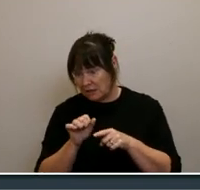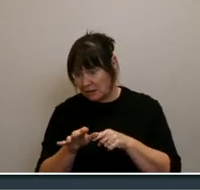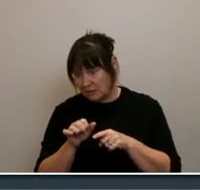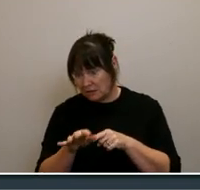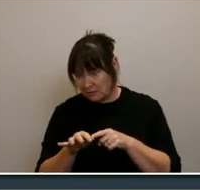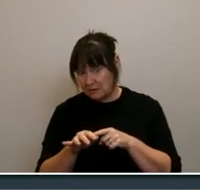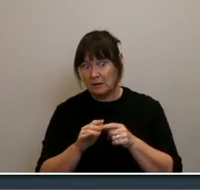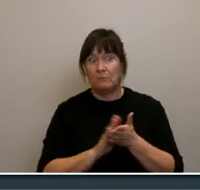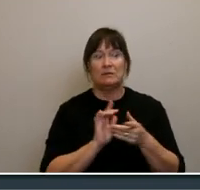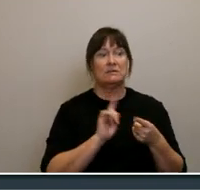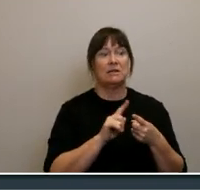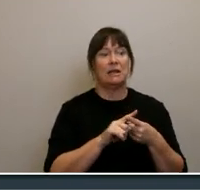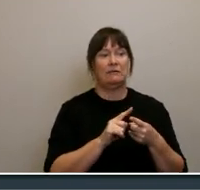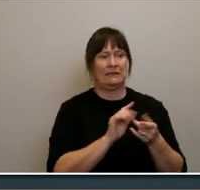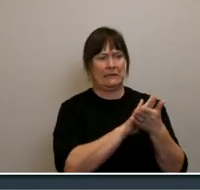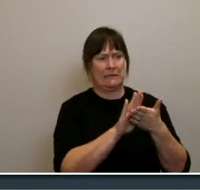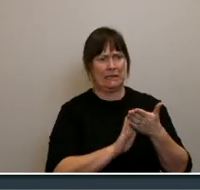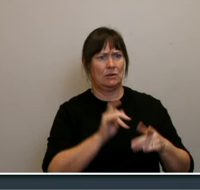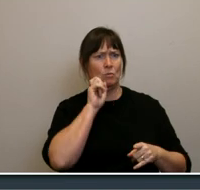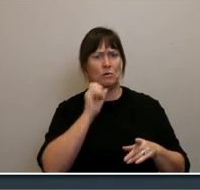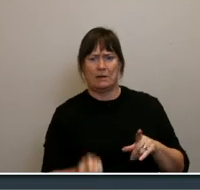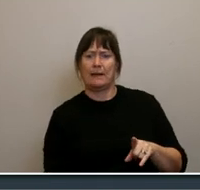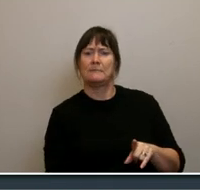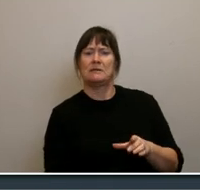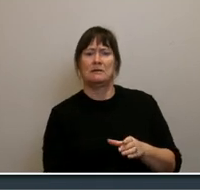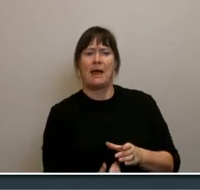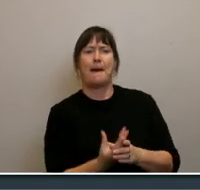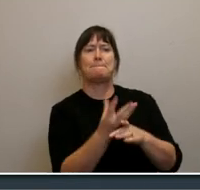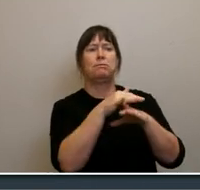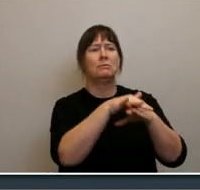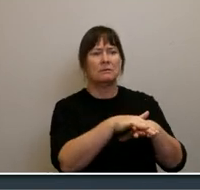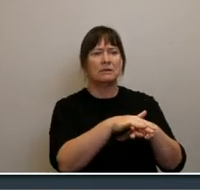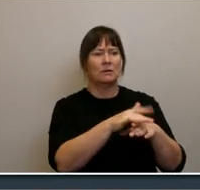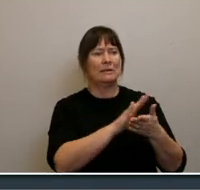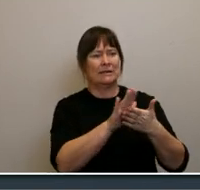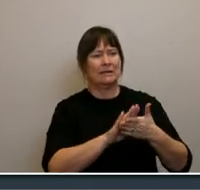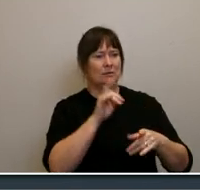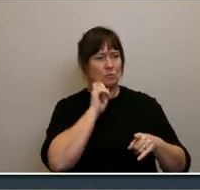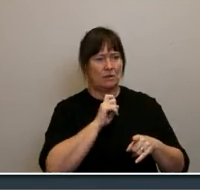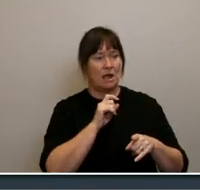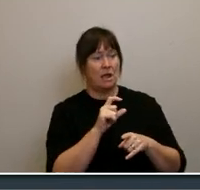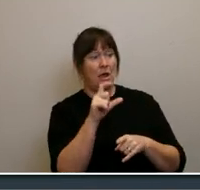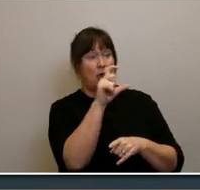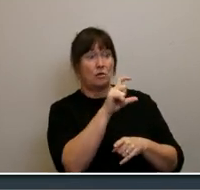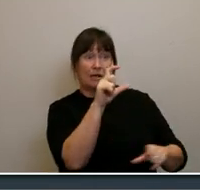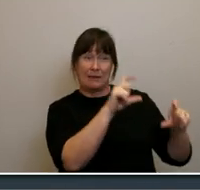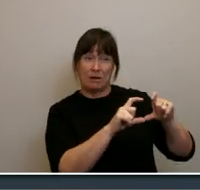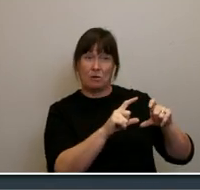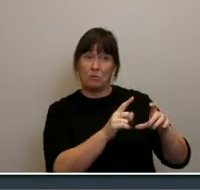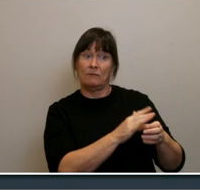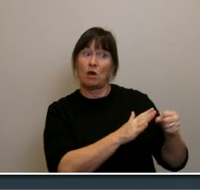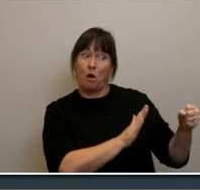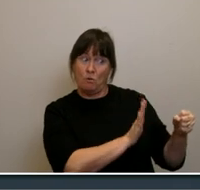ground. So the whole chlorine argument needs to be put to one side and replaced with